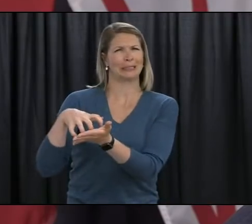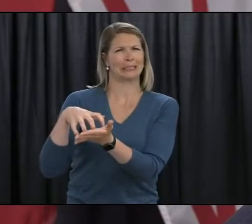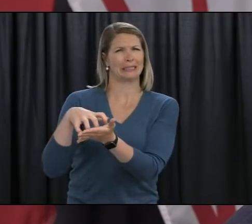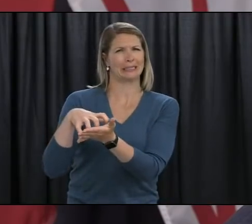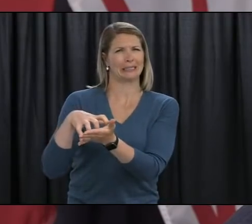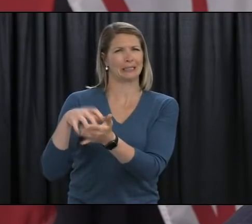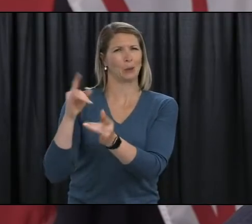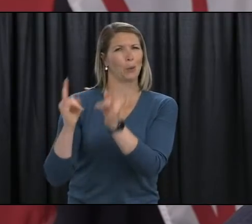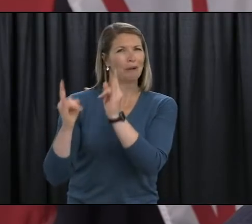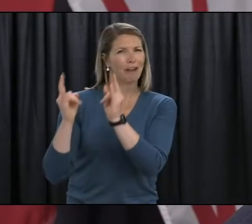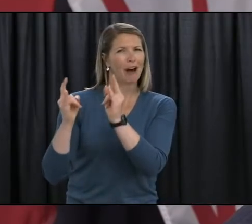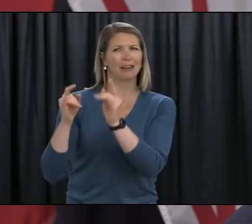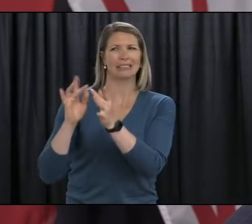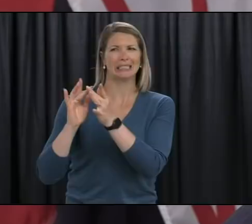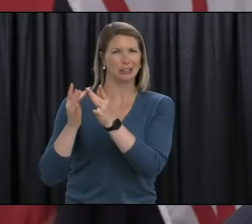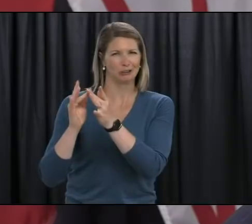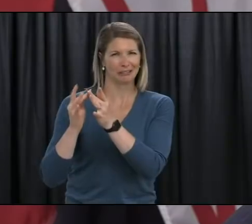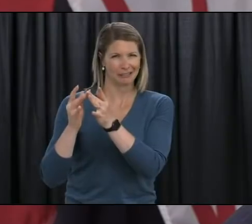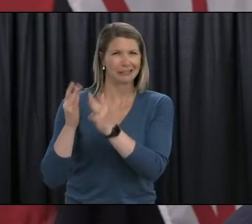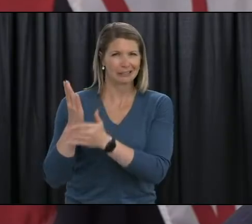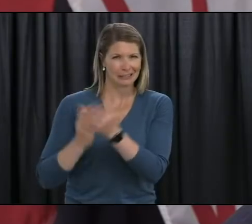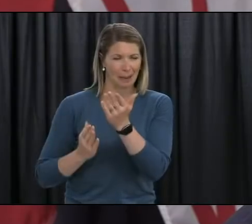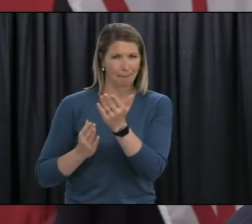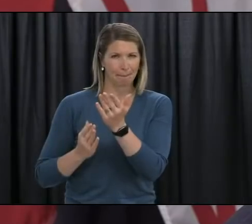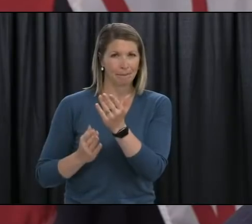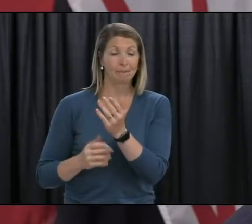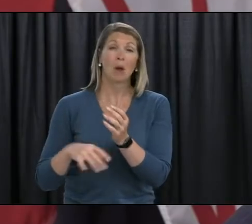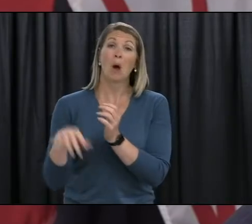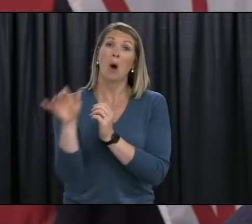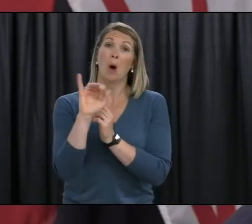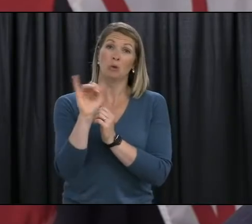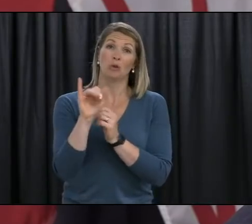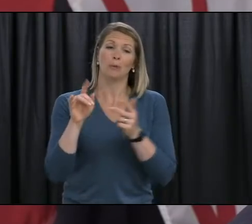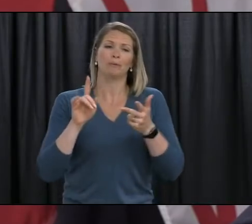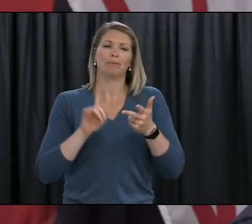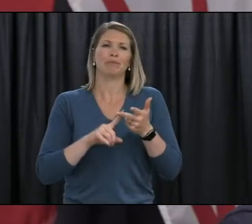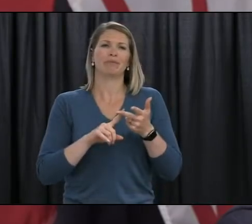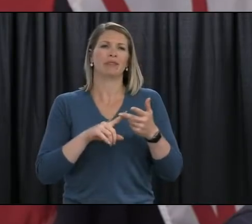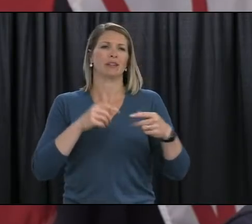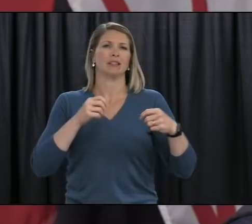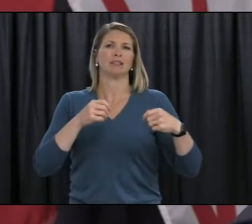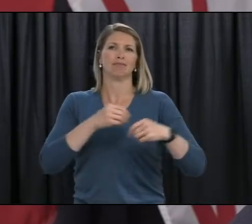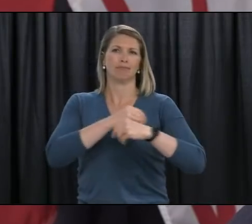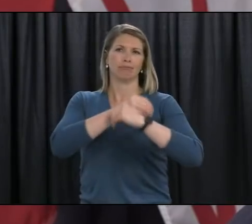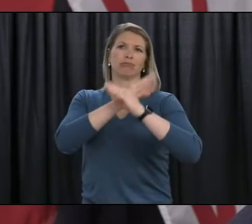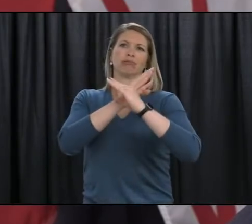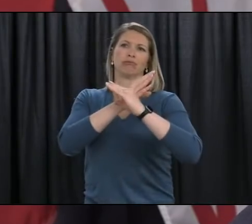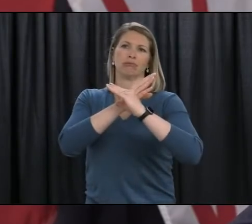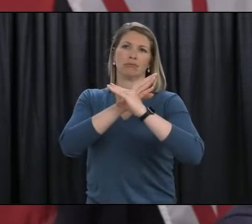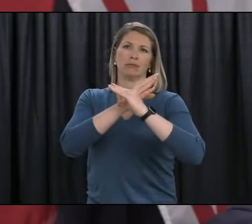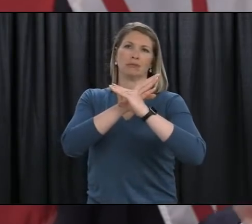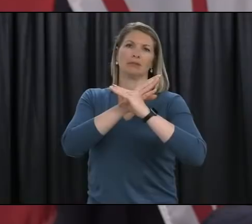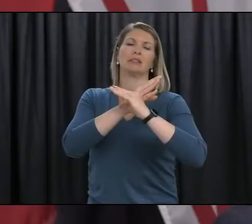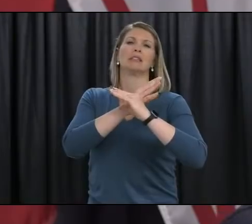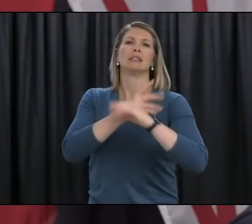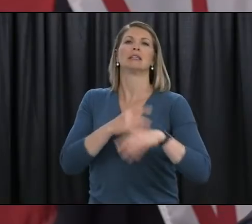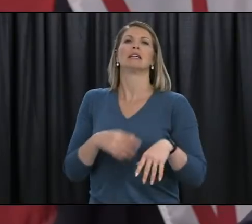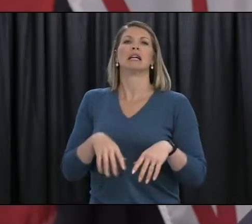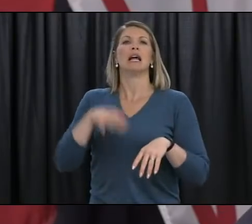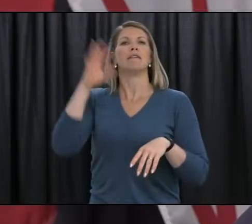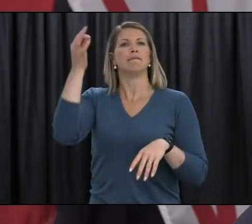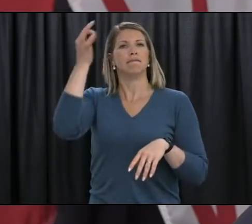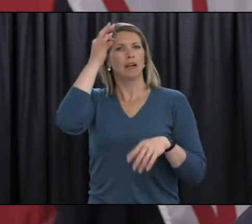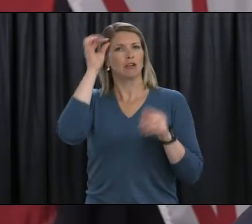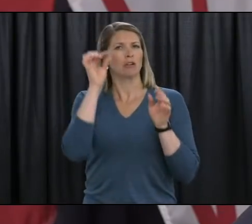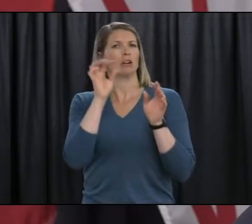It's important. We've seen the increase in virtual care as an example. I know some physicians have been using the telephone. Some have been using